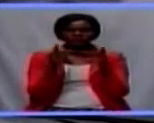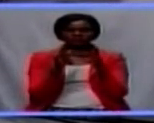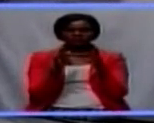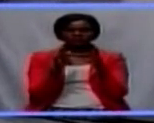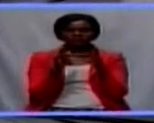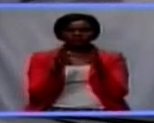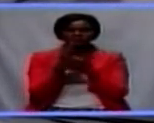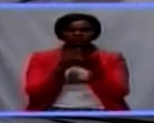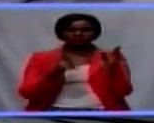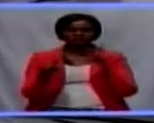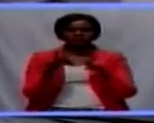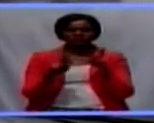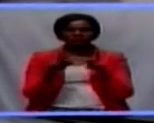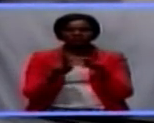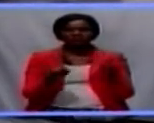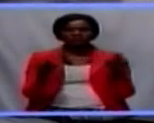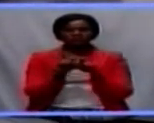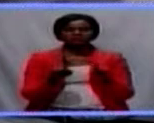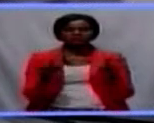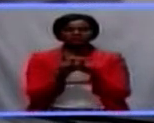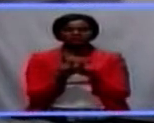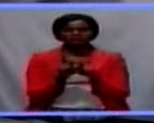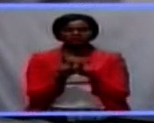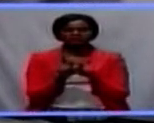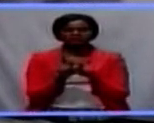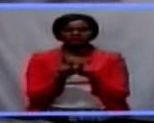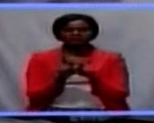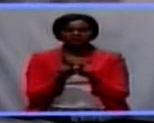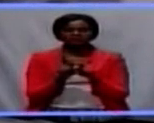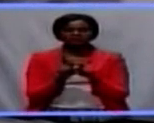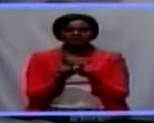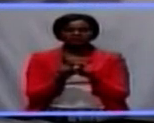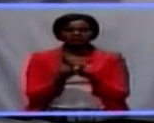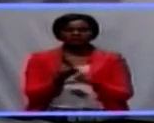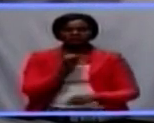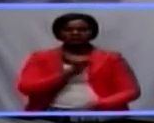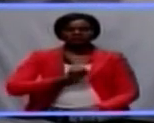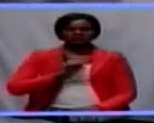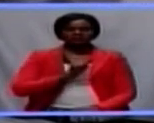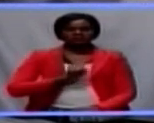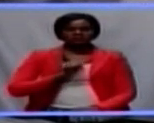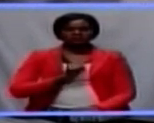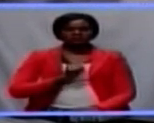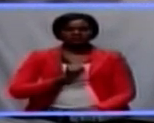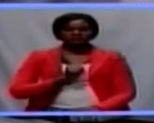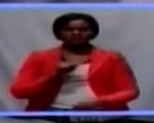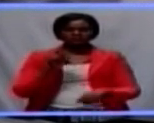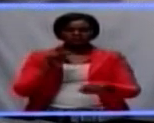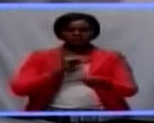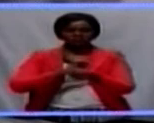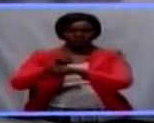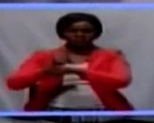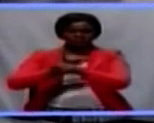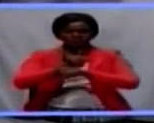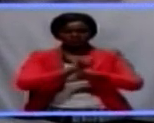some of these people, like the same platform, fortunately it's only one platform that